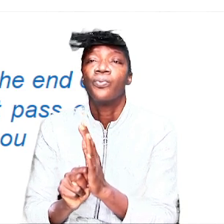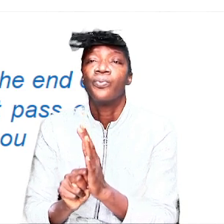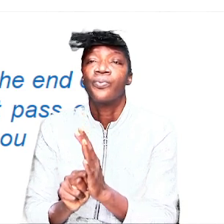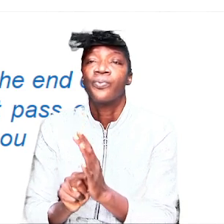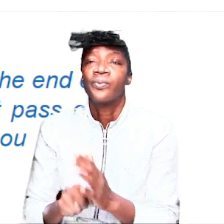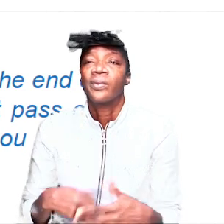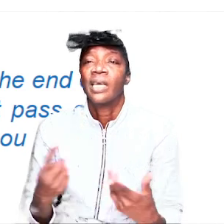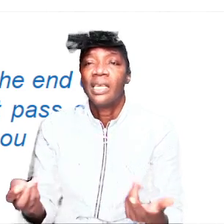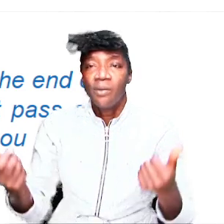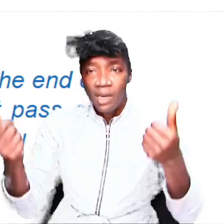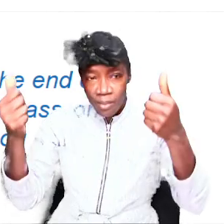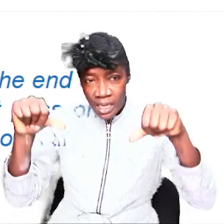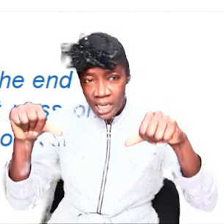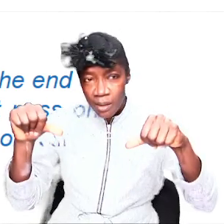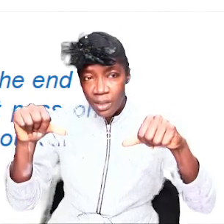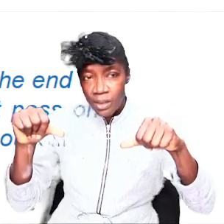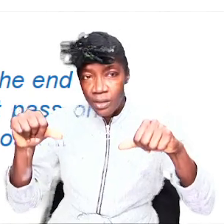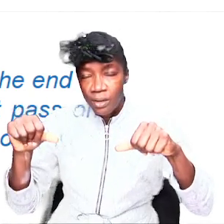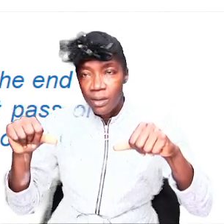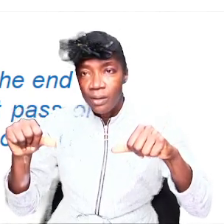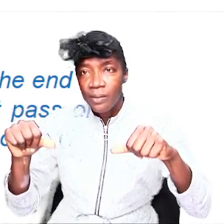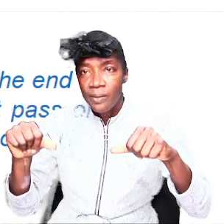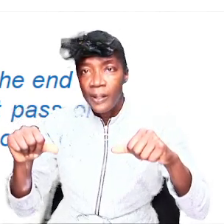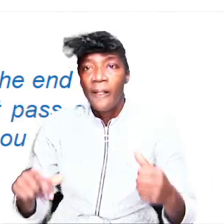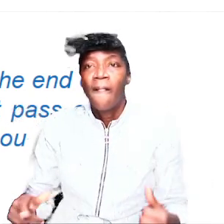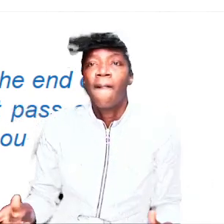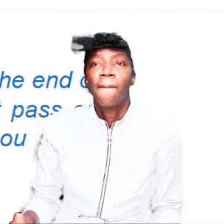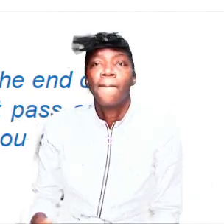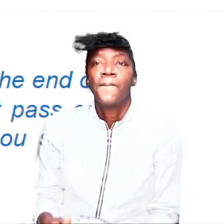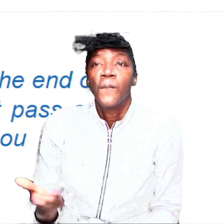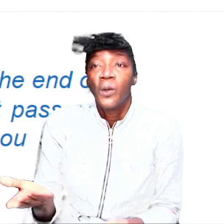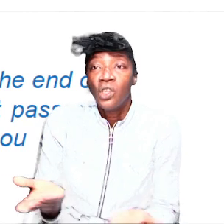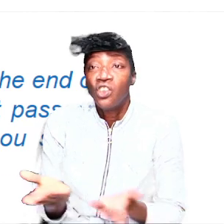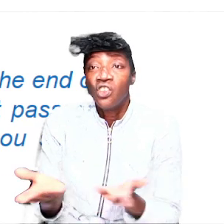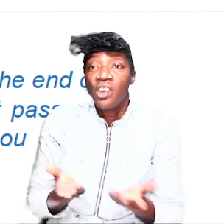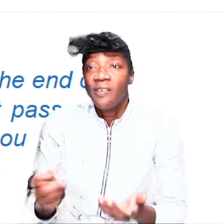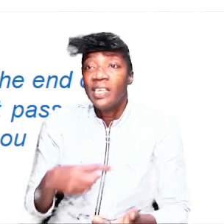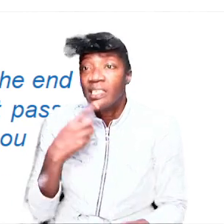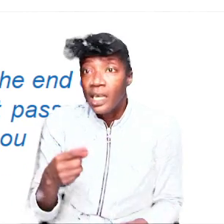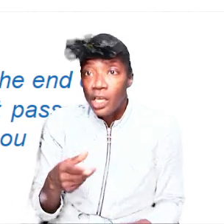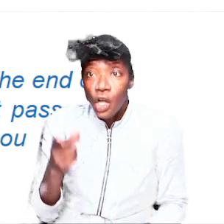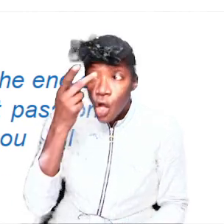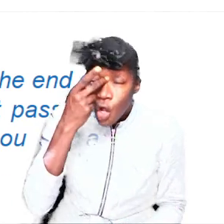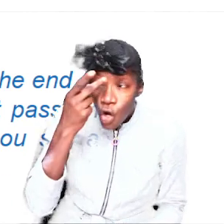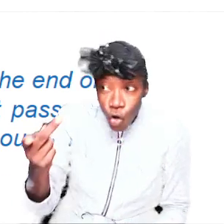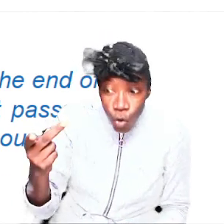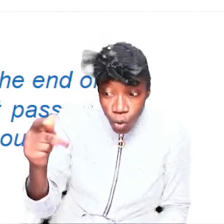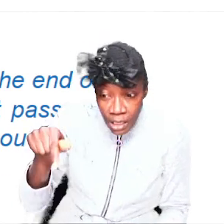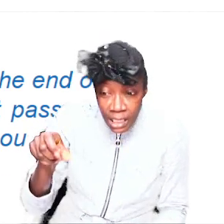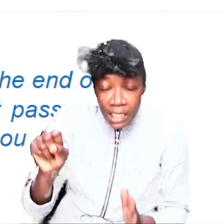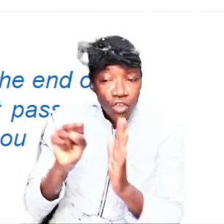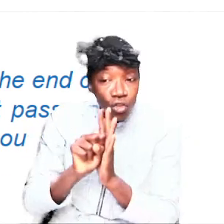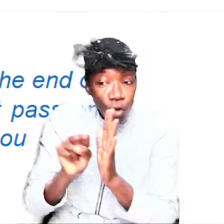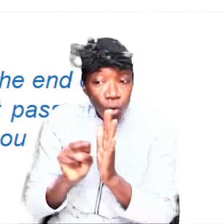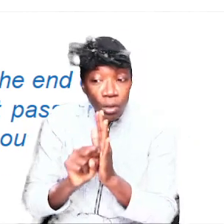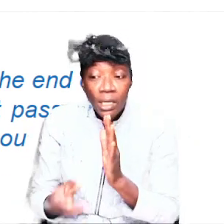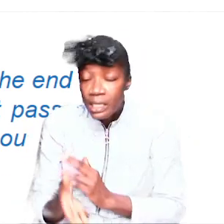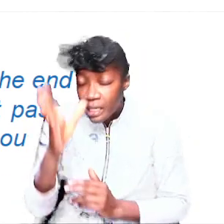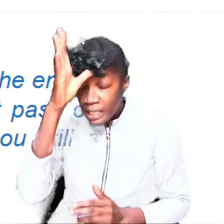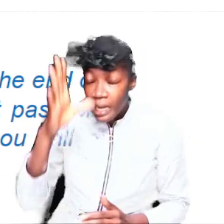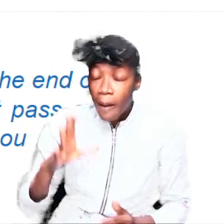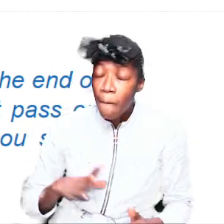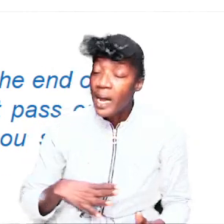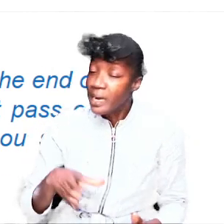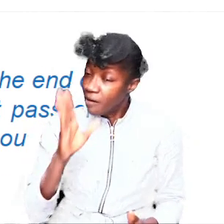be able to direct us. 1 Samuel 9:6, but the servant replied, look, in this town, there is a man of God. He is